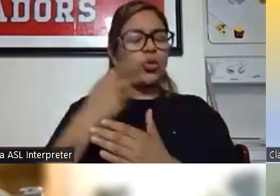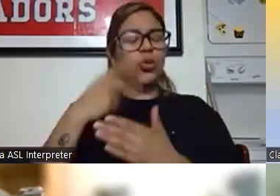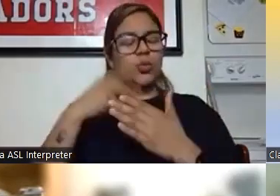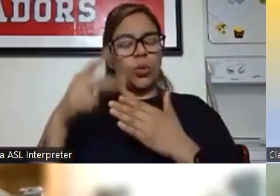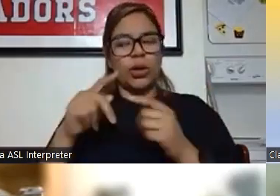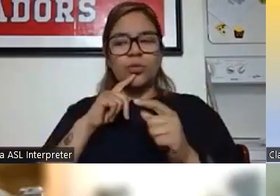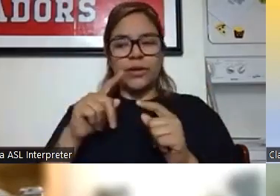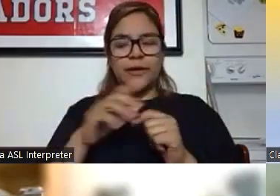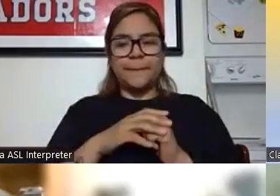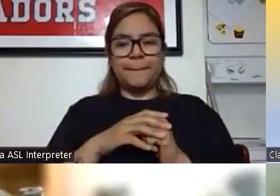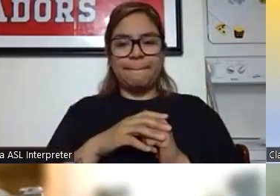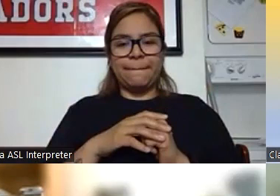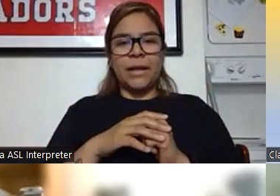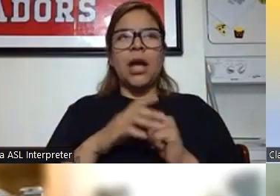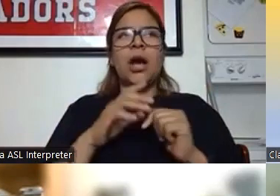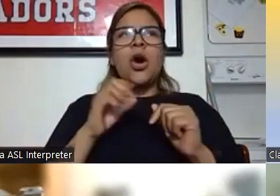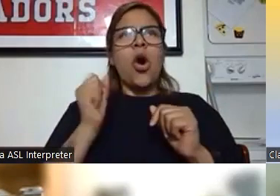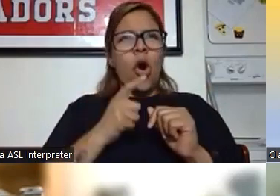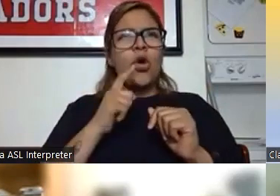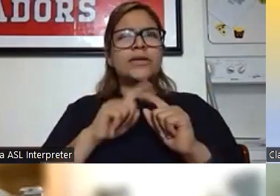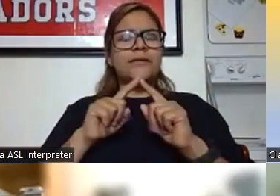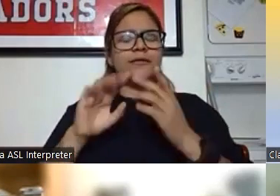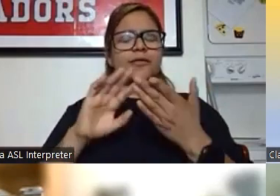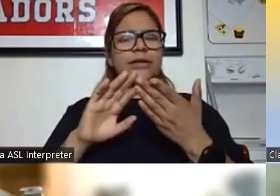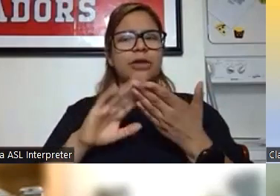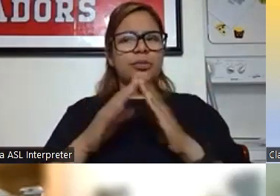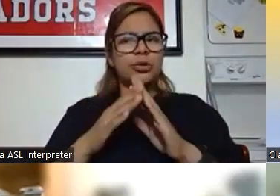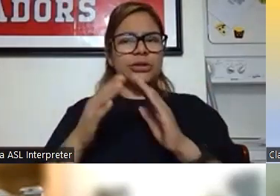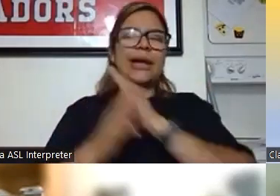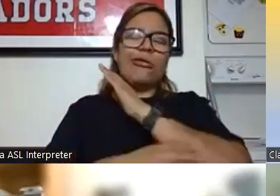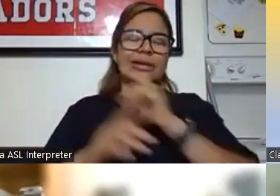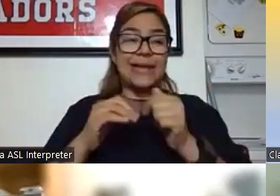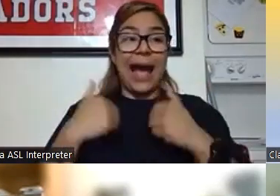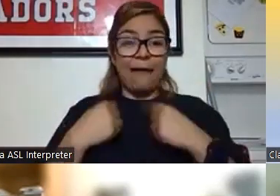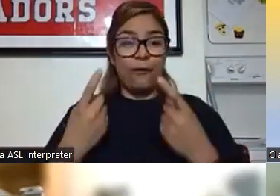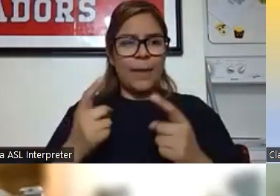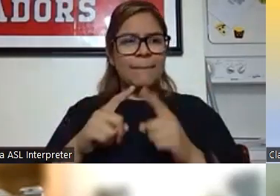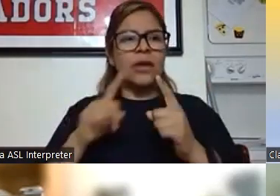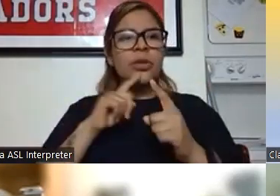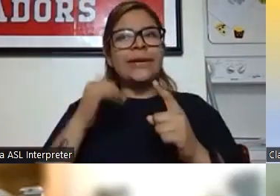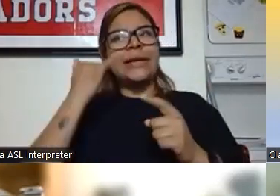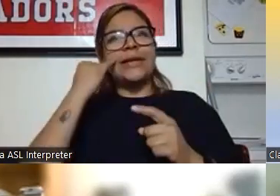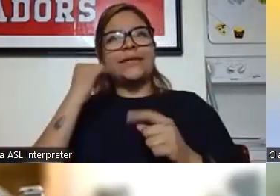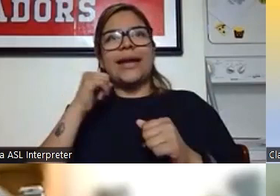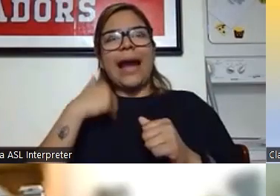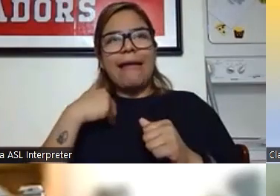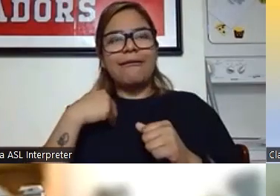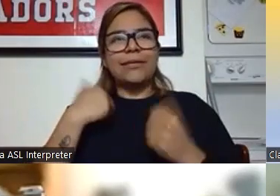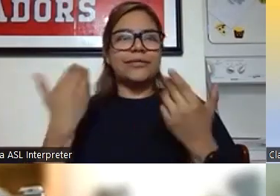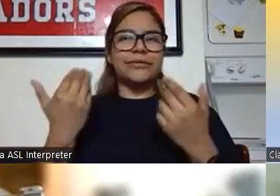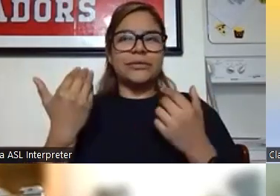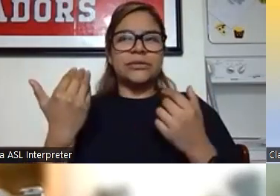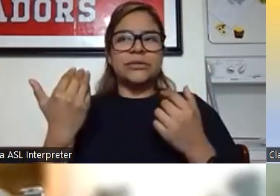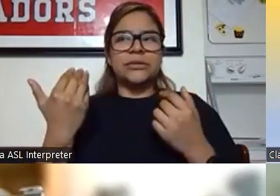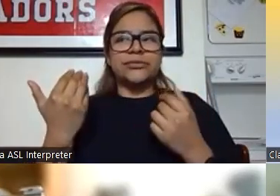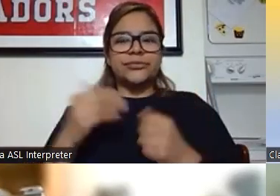process of. I mean, every county has one, but whether it has enough capacity to meet the needs, whether it's succeeding on